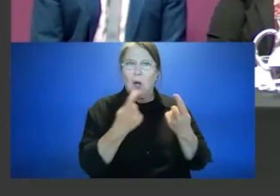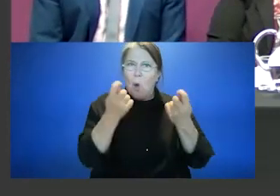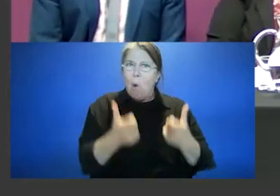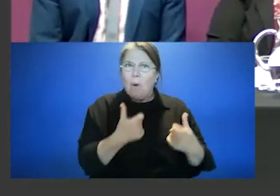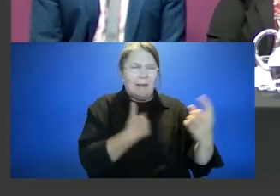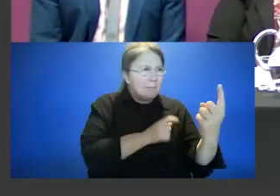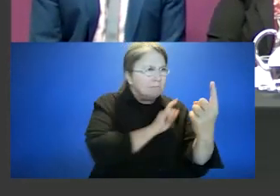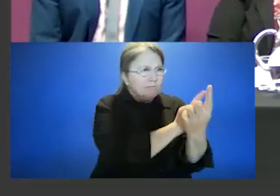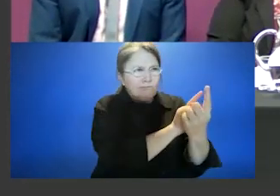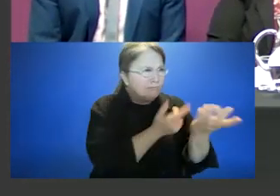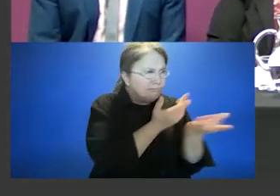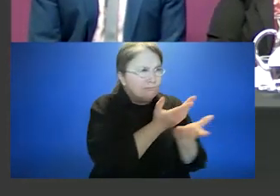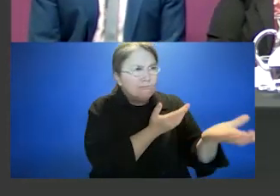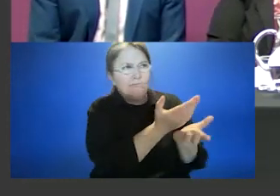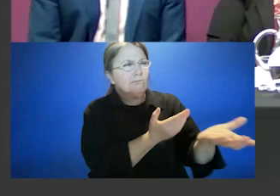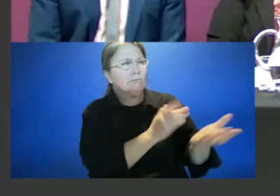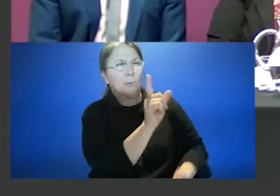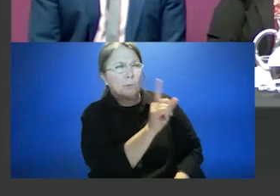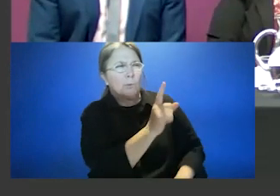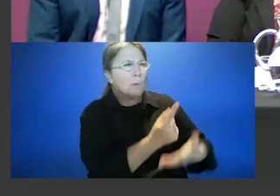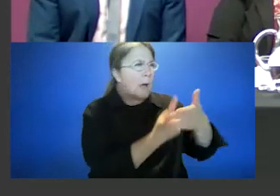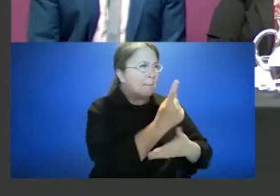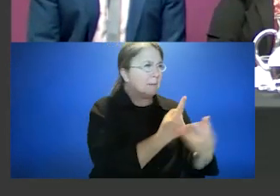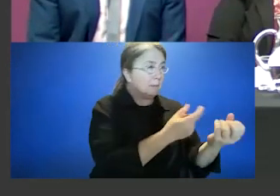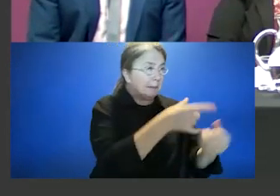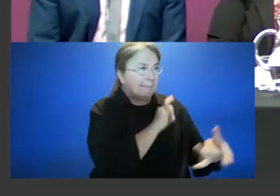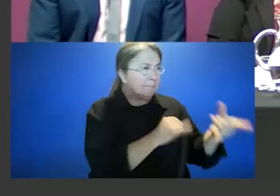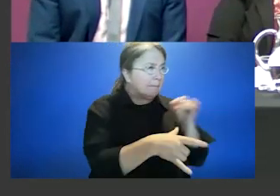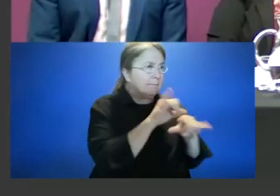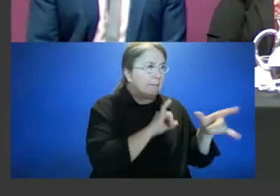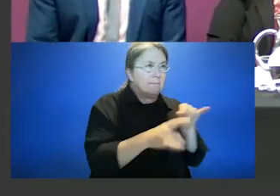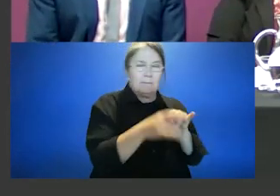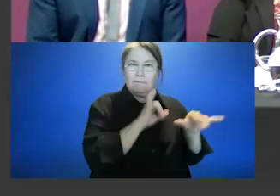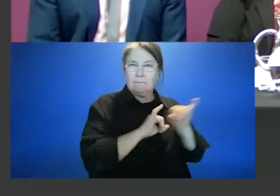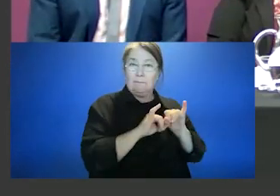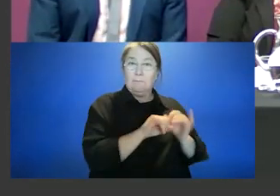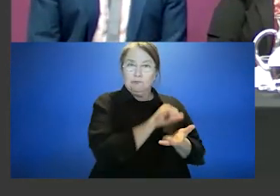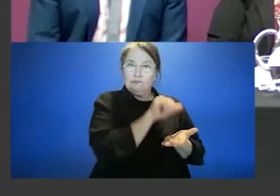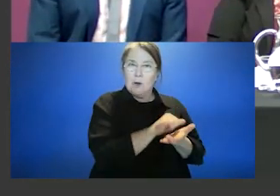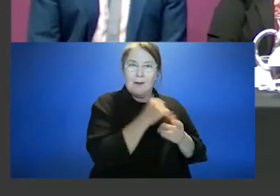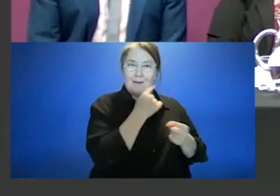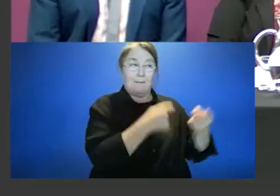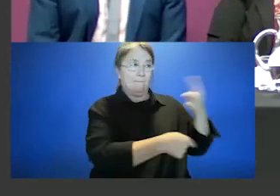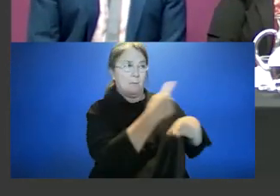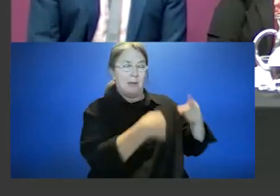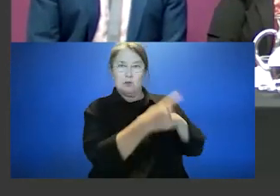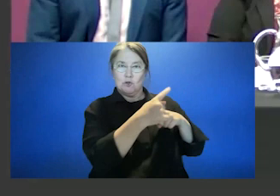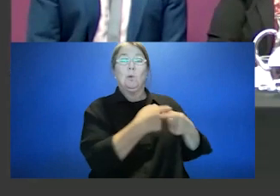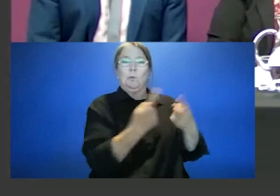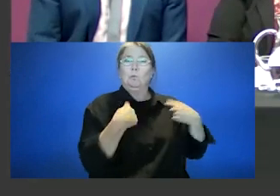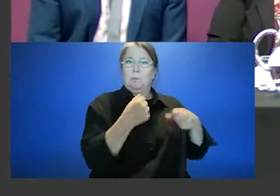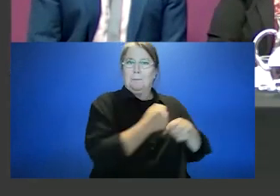to seek the relevant information that we need to make our decision. But also, given the